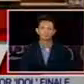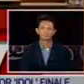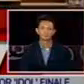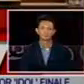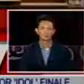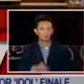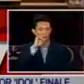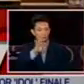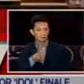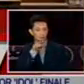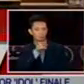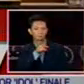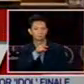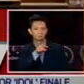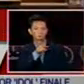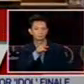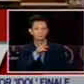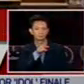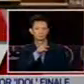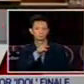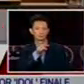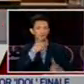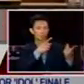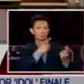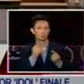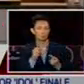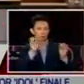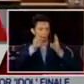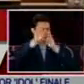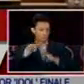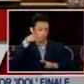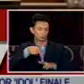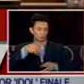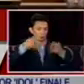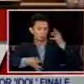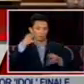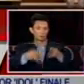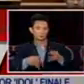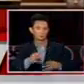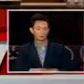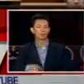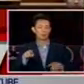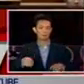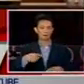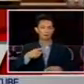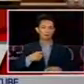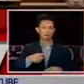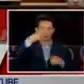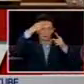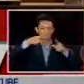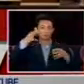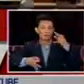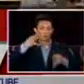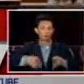If you are going to do this disrespect in this court will make a decision of this case right